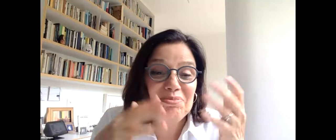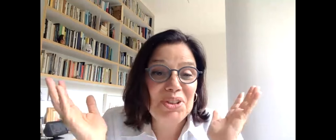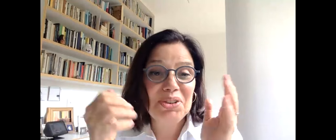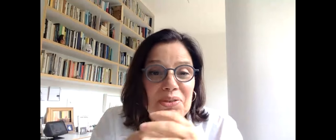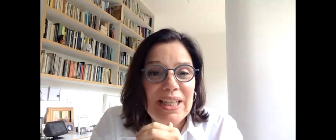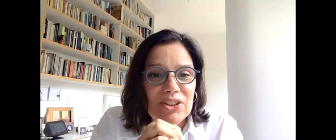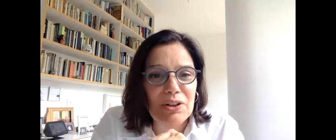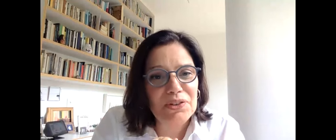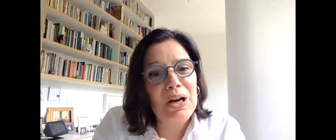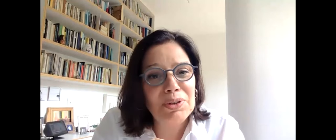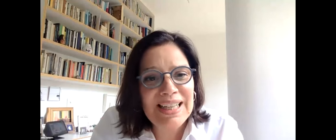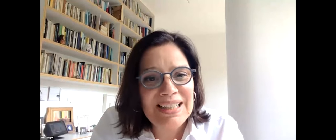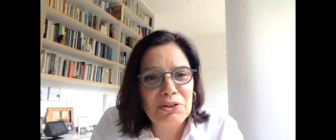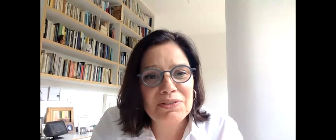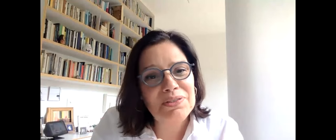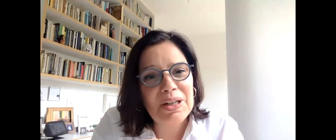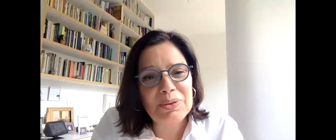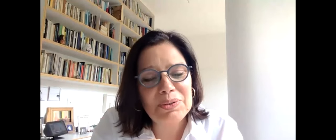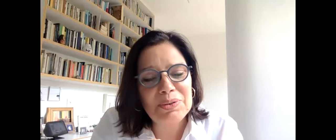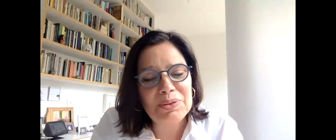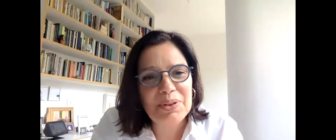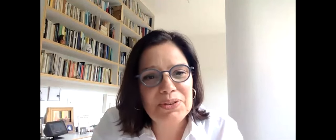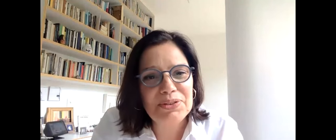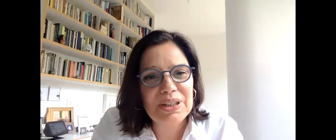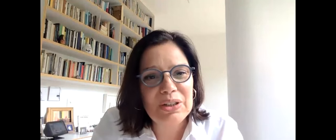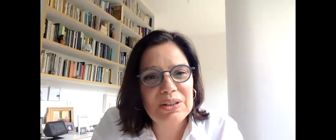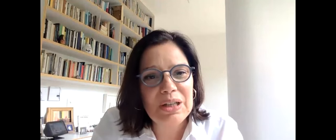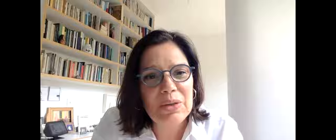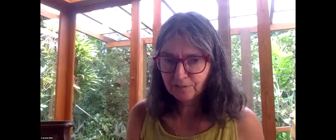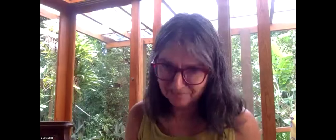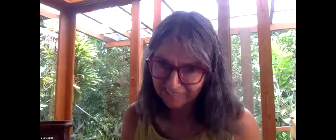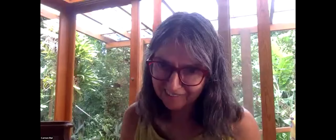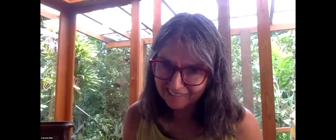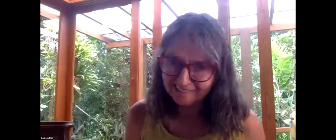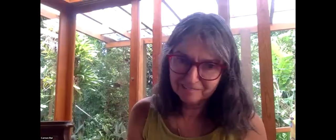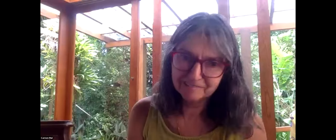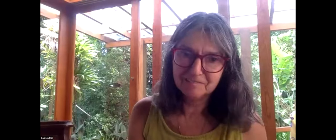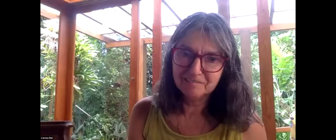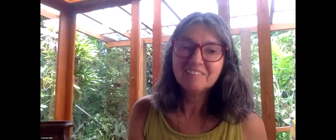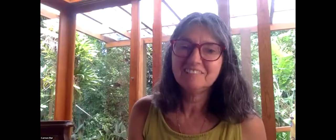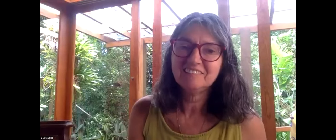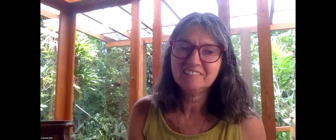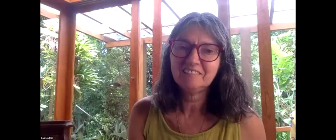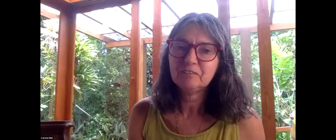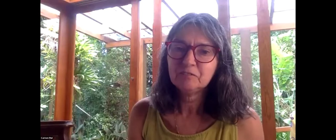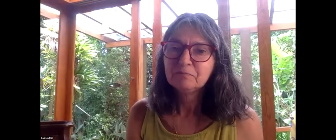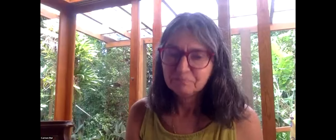other, you know, acts of our life or of dimensions, ordinary life.